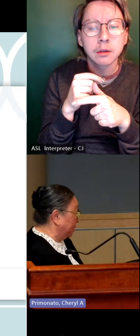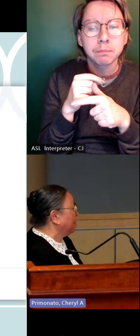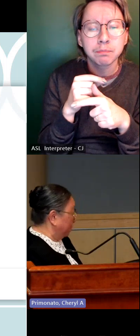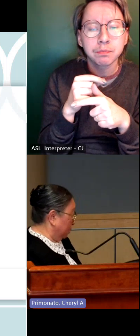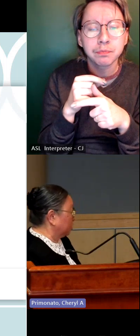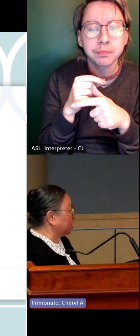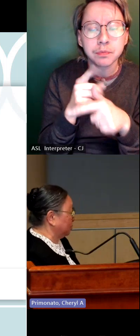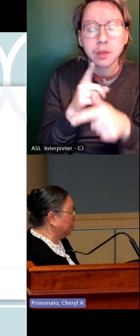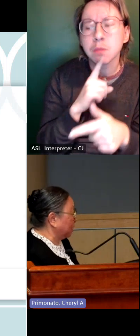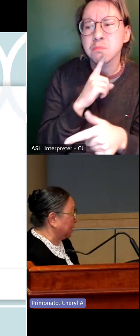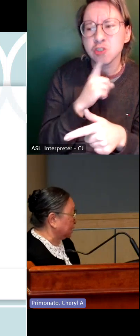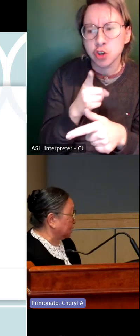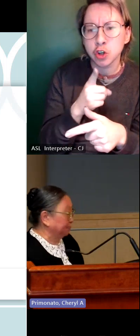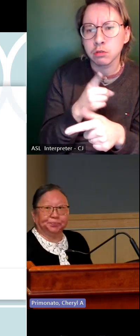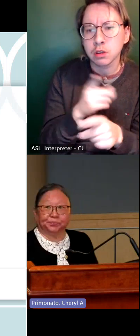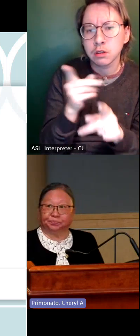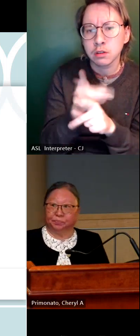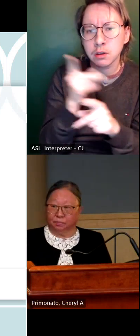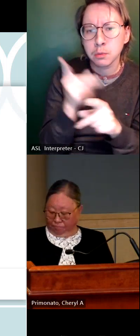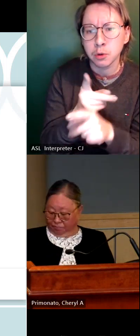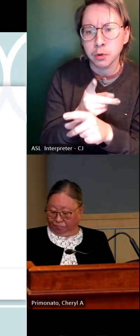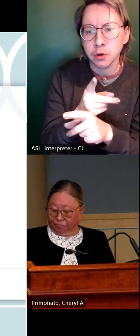that are submitted for the construction projects.